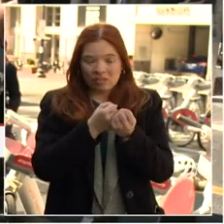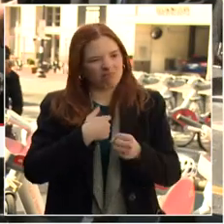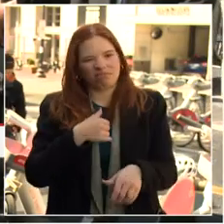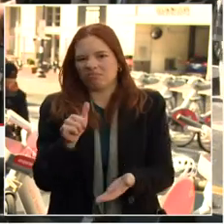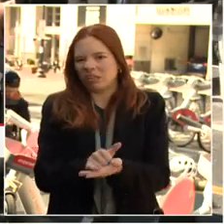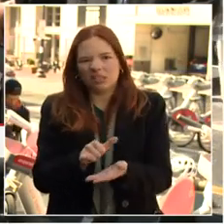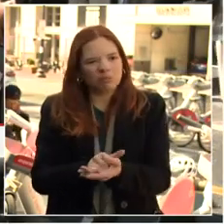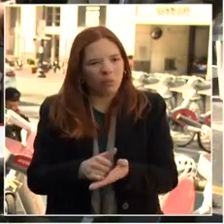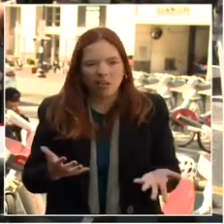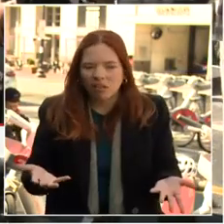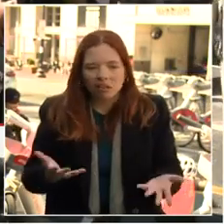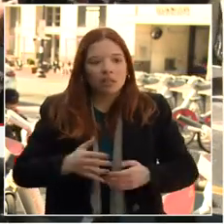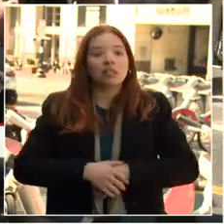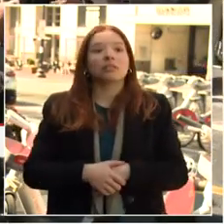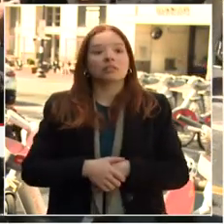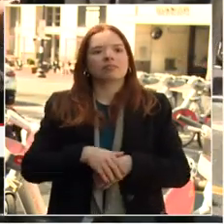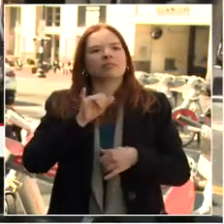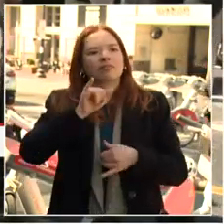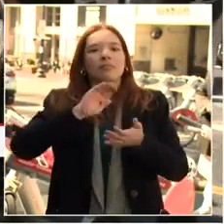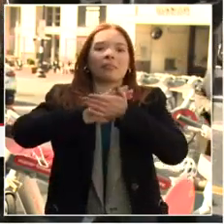mayor.